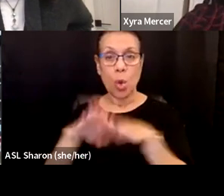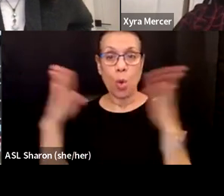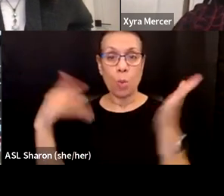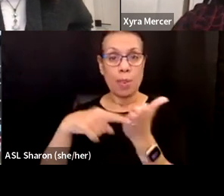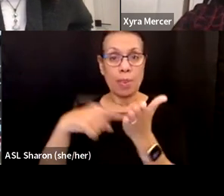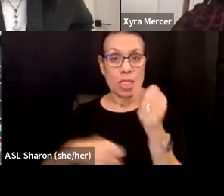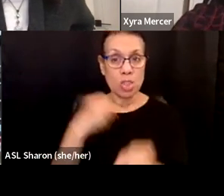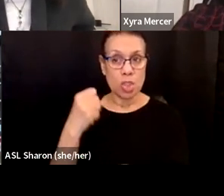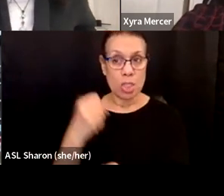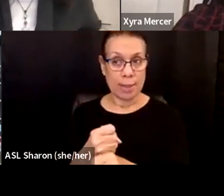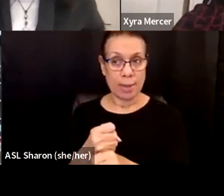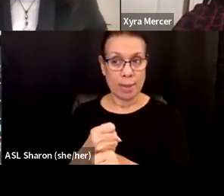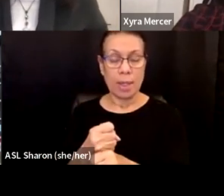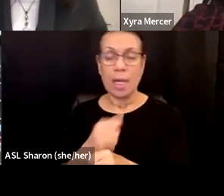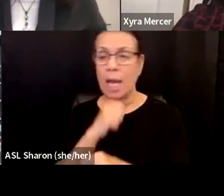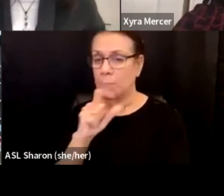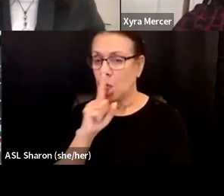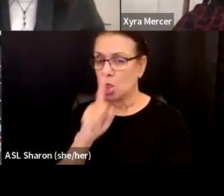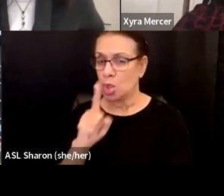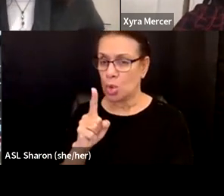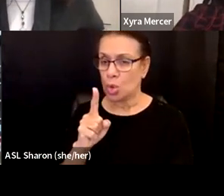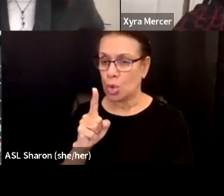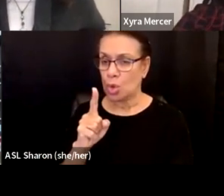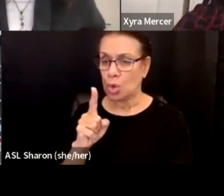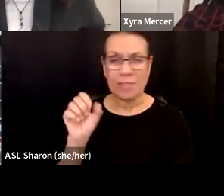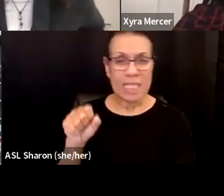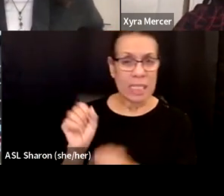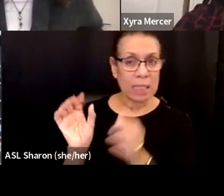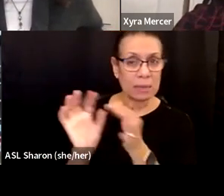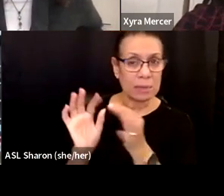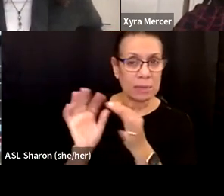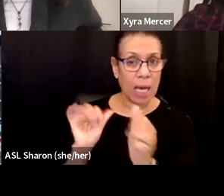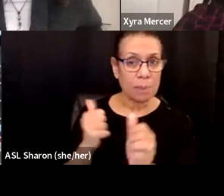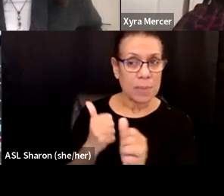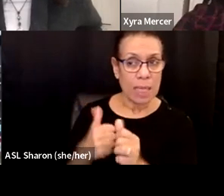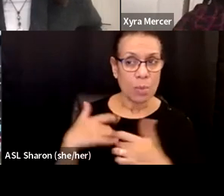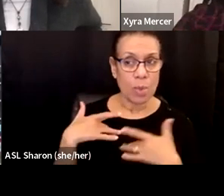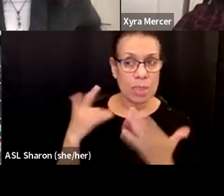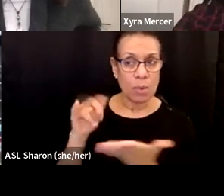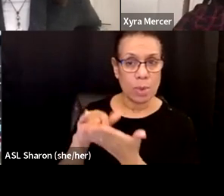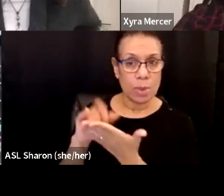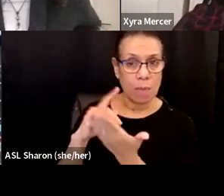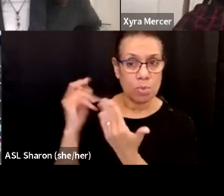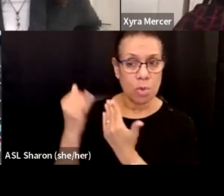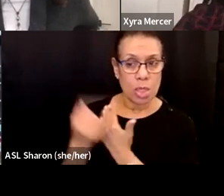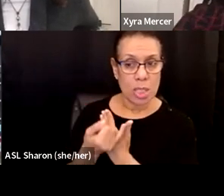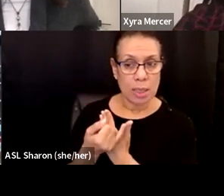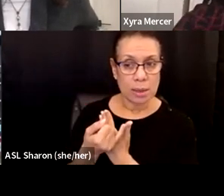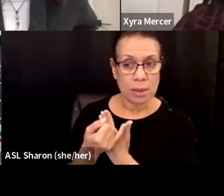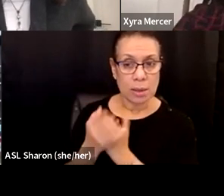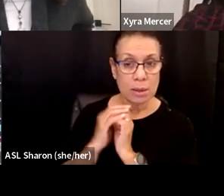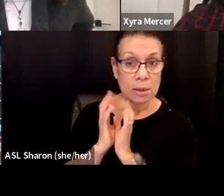program i'm not sure if he's on and he if he's able to give an update on where we're at with that project as of date